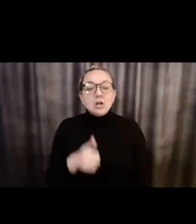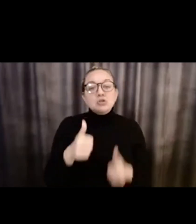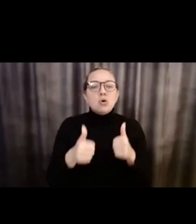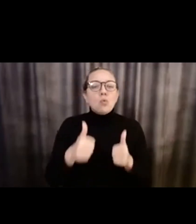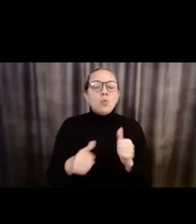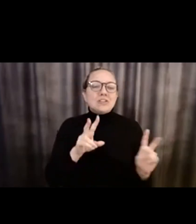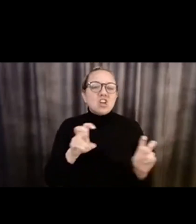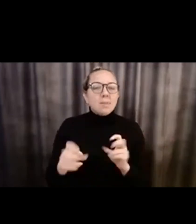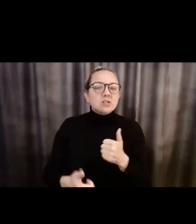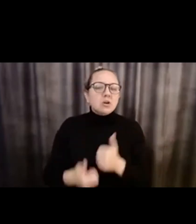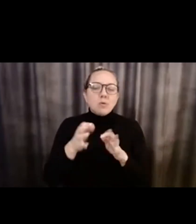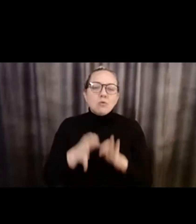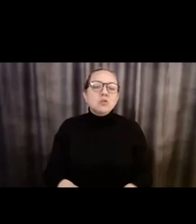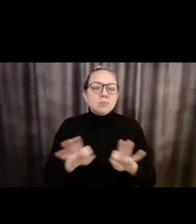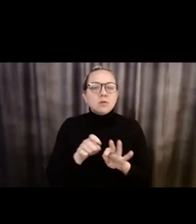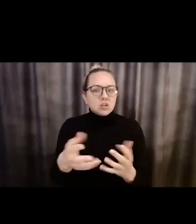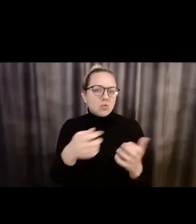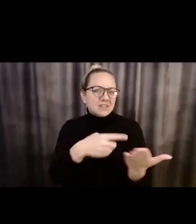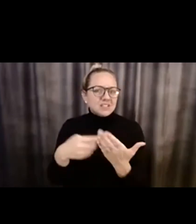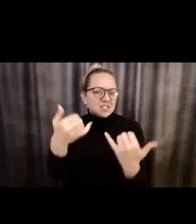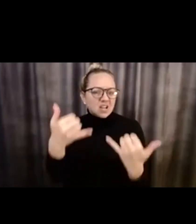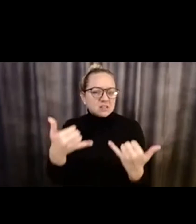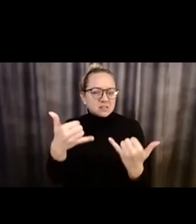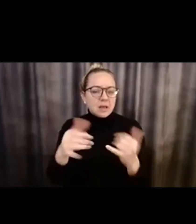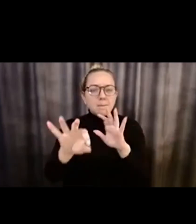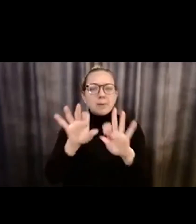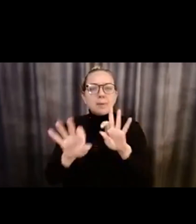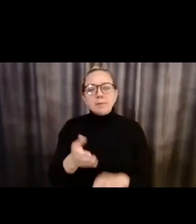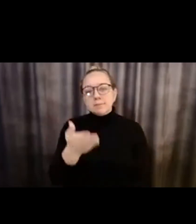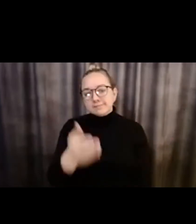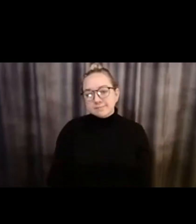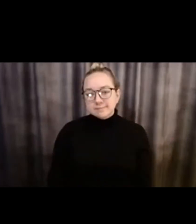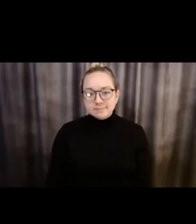mind that you would like discussed today?